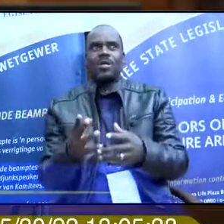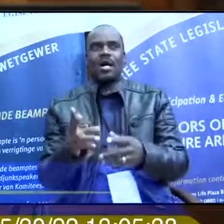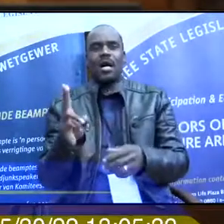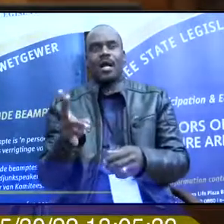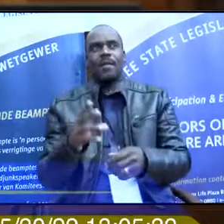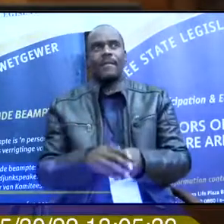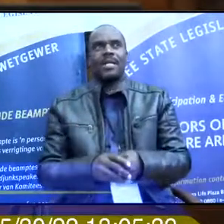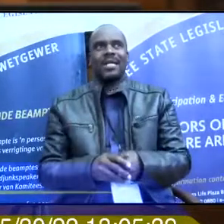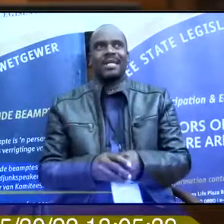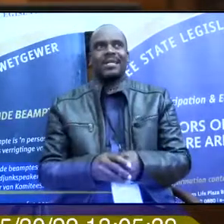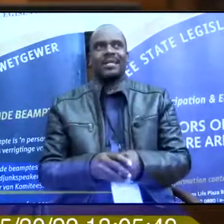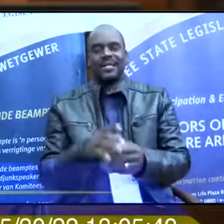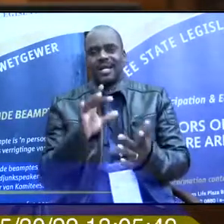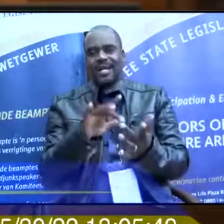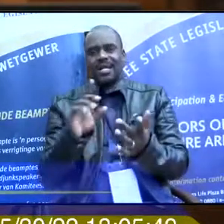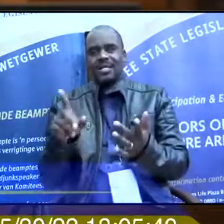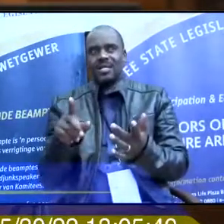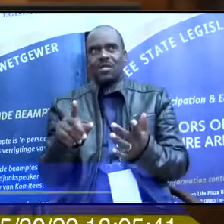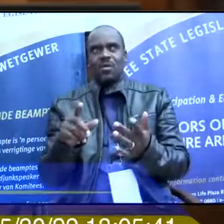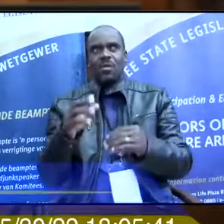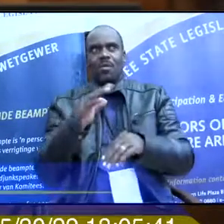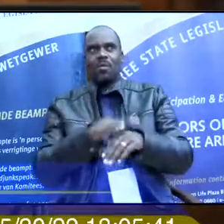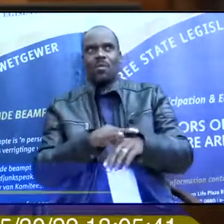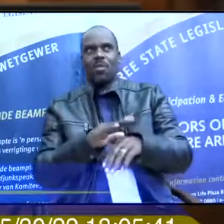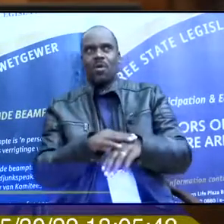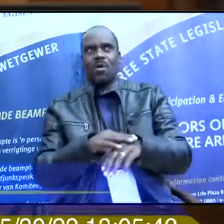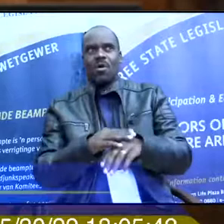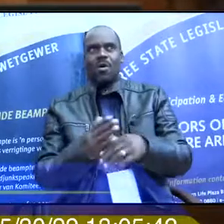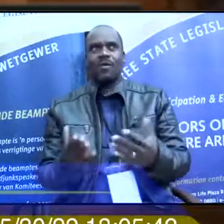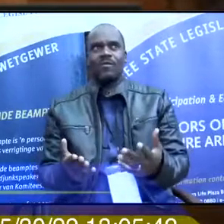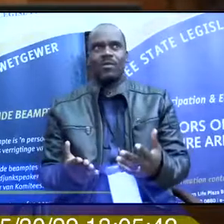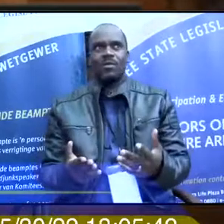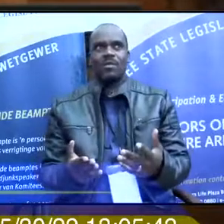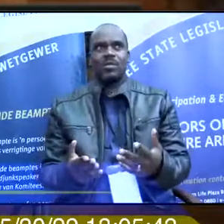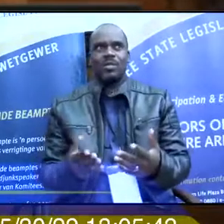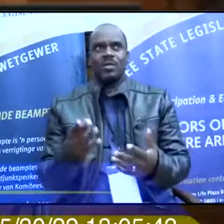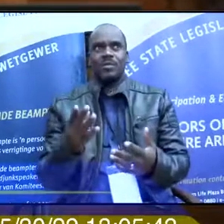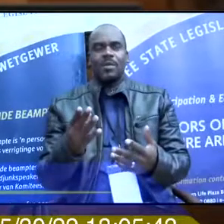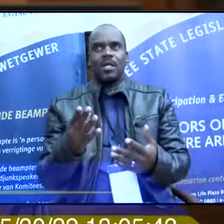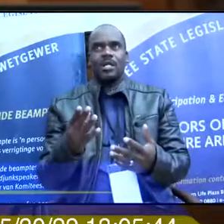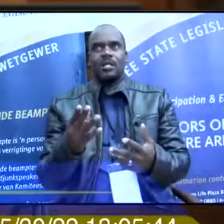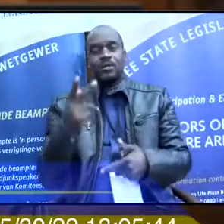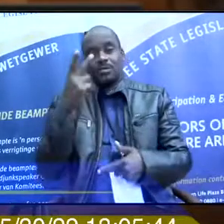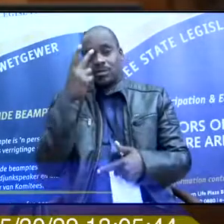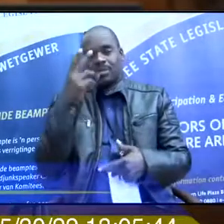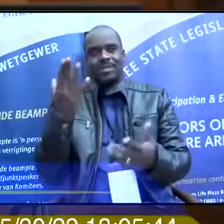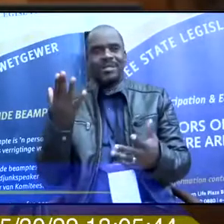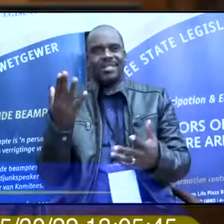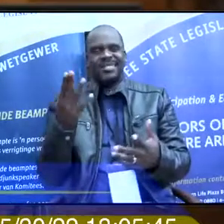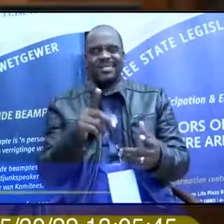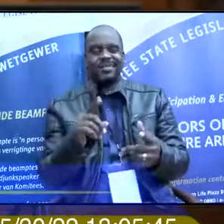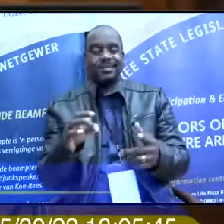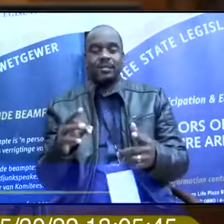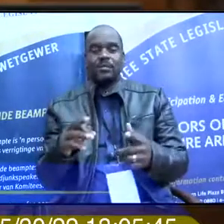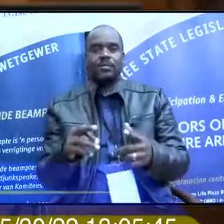hunger the more they are vulnerable to opportunistic diseases like profit 19.